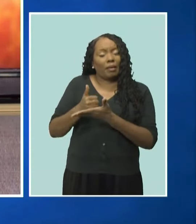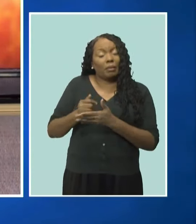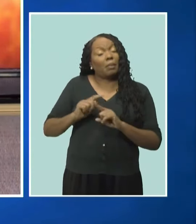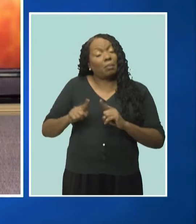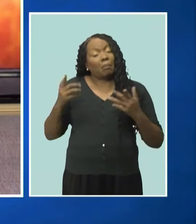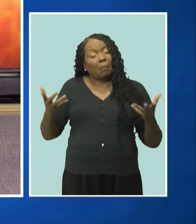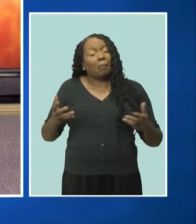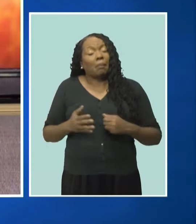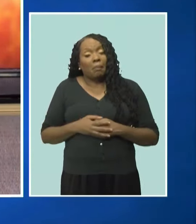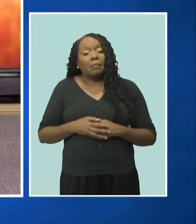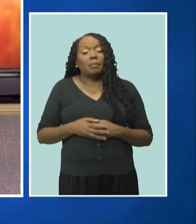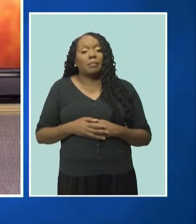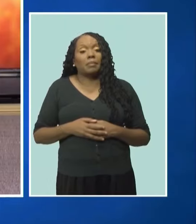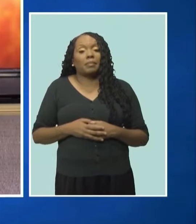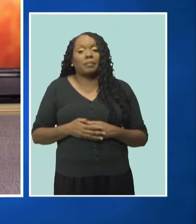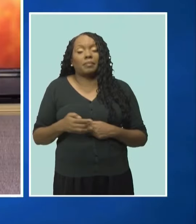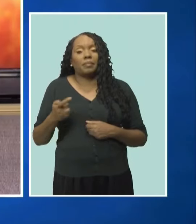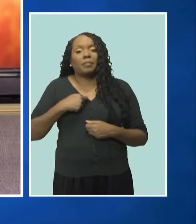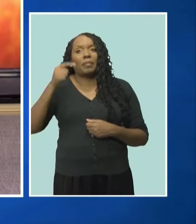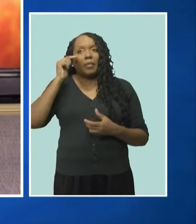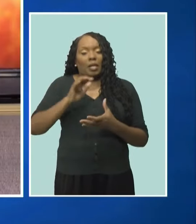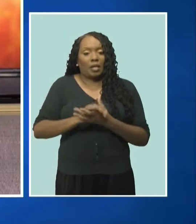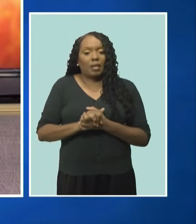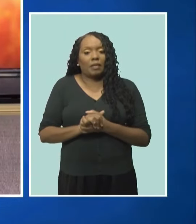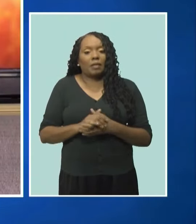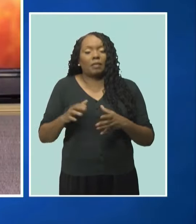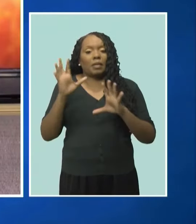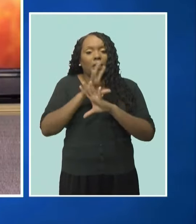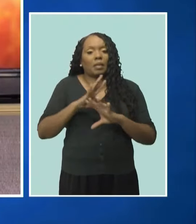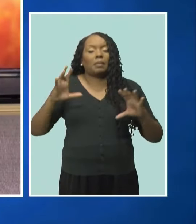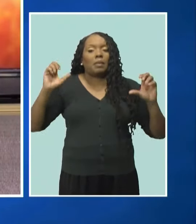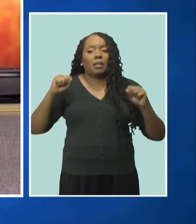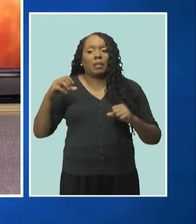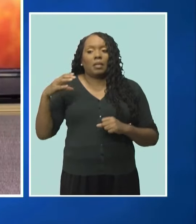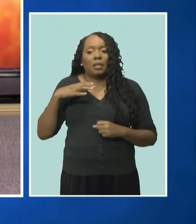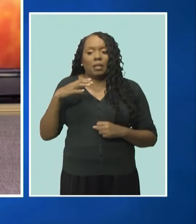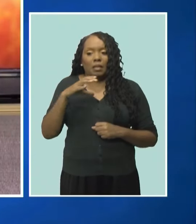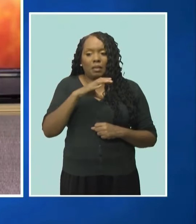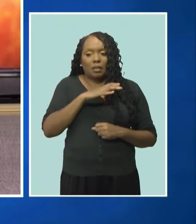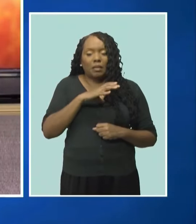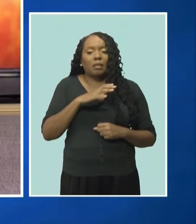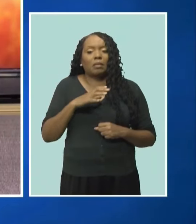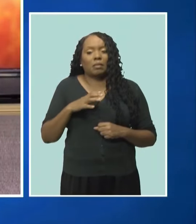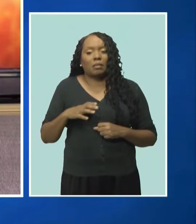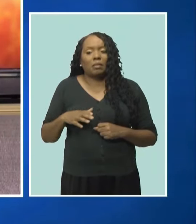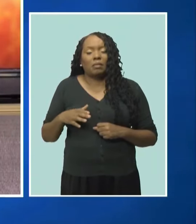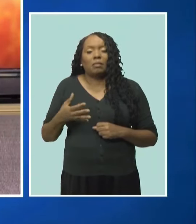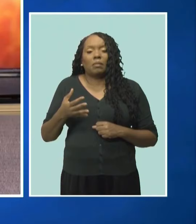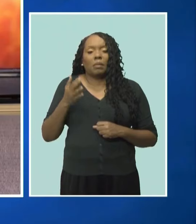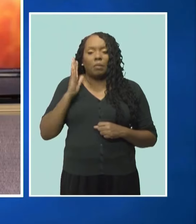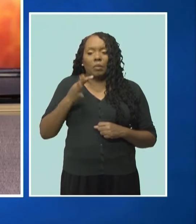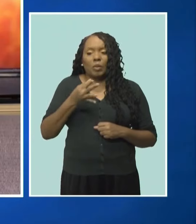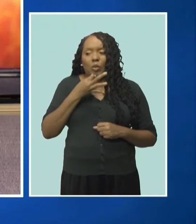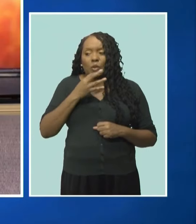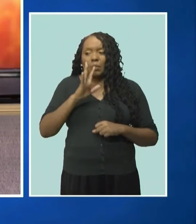to say, I think now that the Presidential Council is about to be installed,